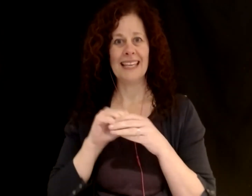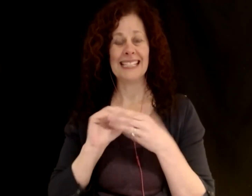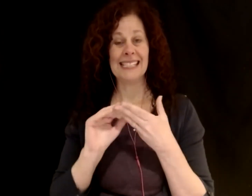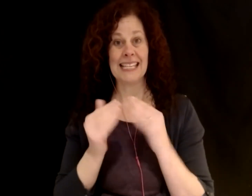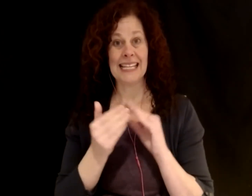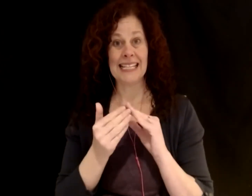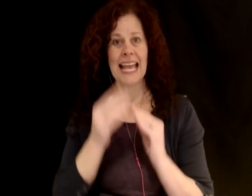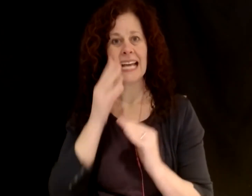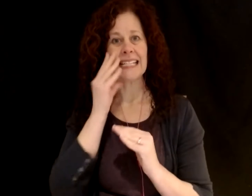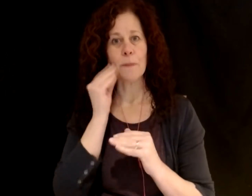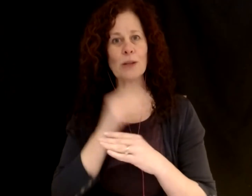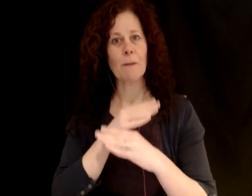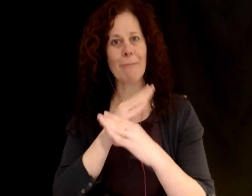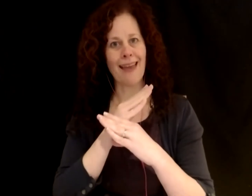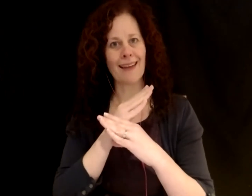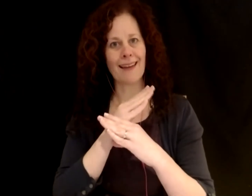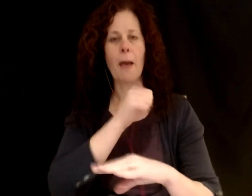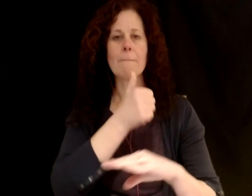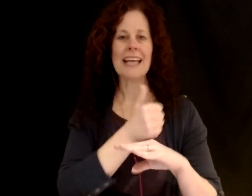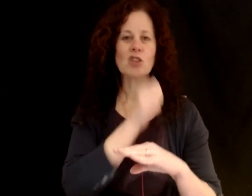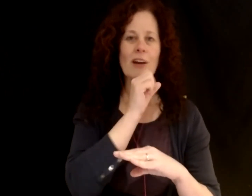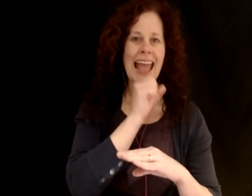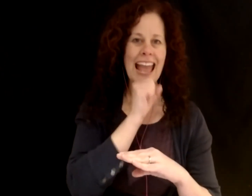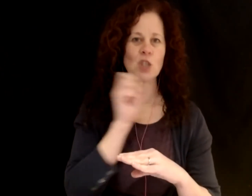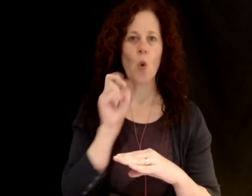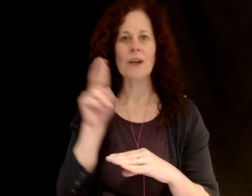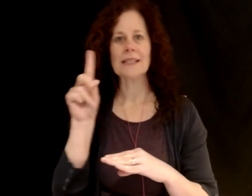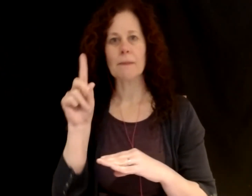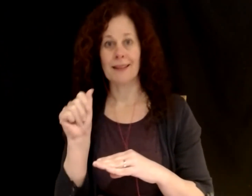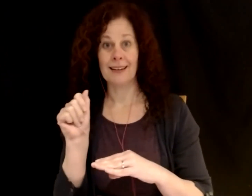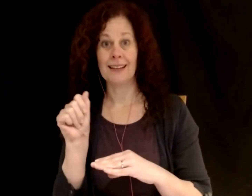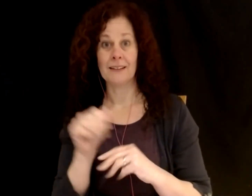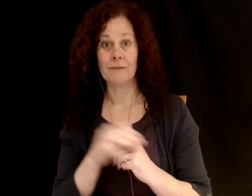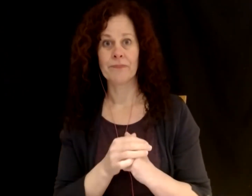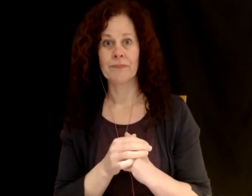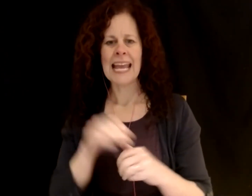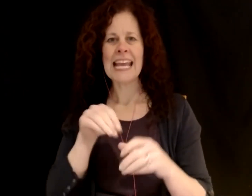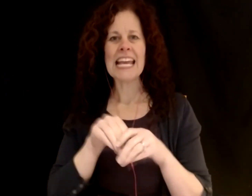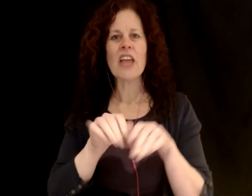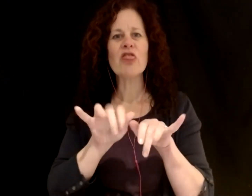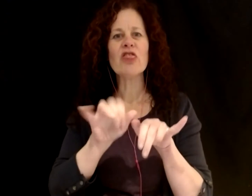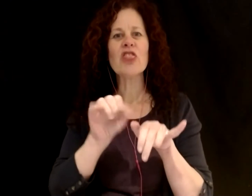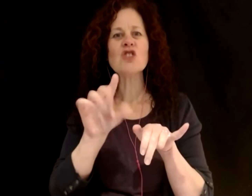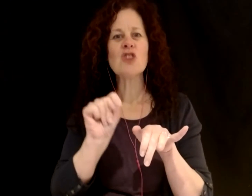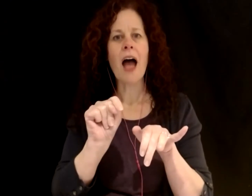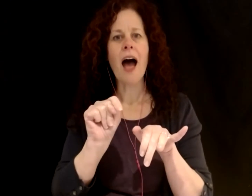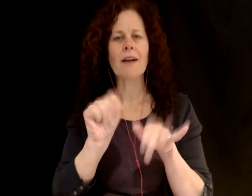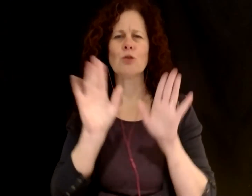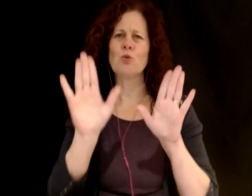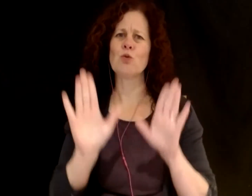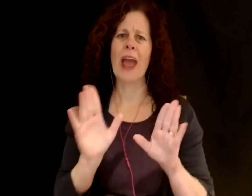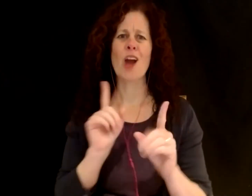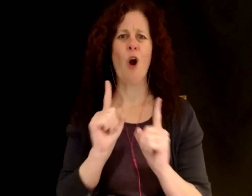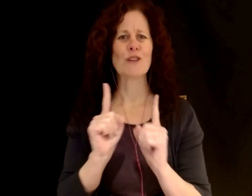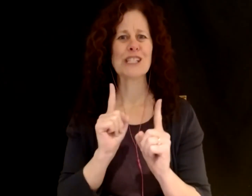disability. And there were some great conversations in the chat box around really linking together age and